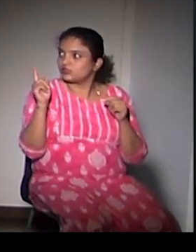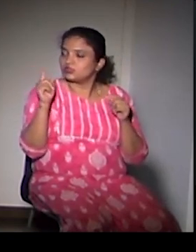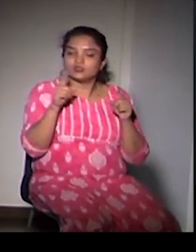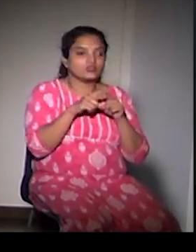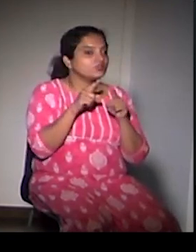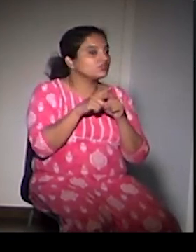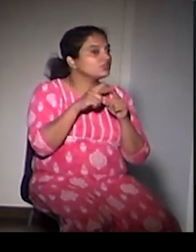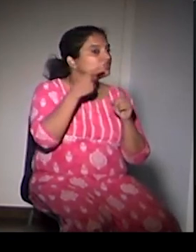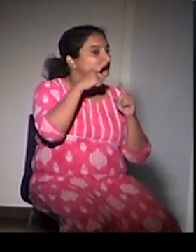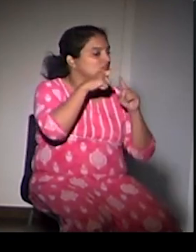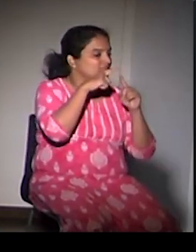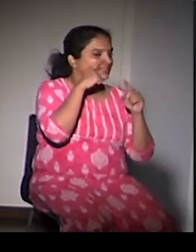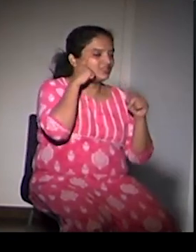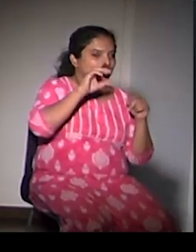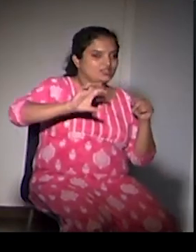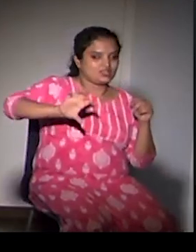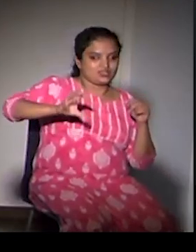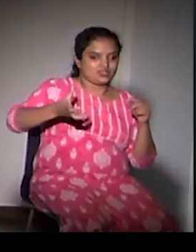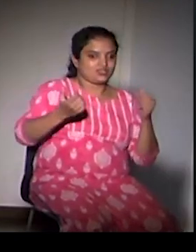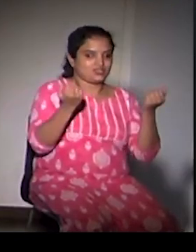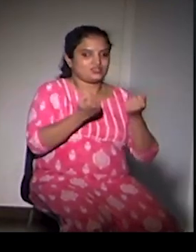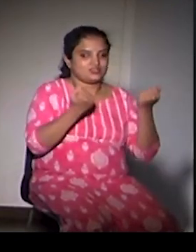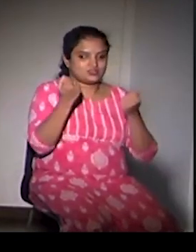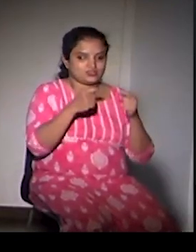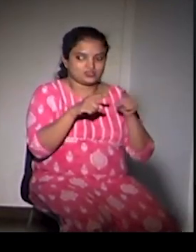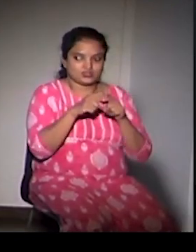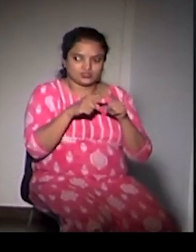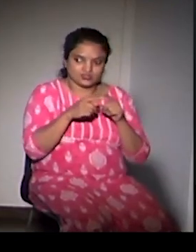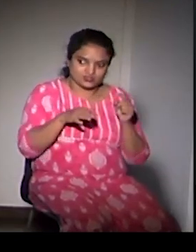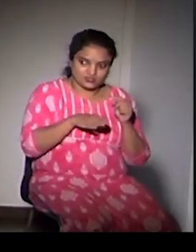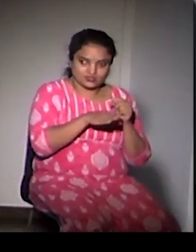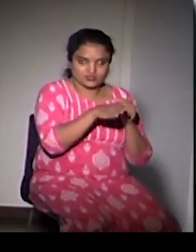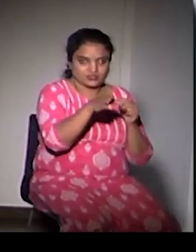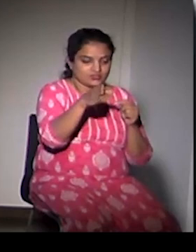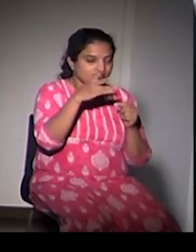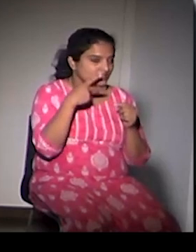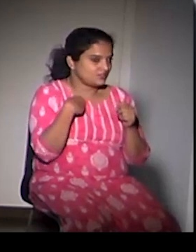Hyderabad hadn't heard of it and didn't know where it was.